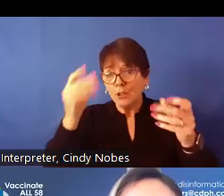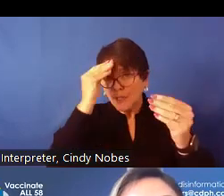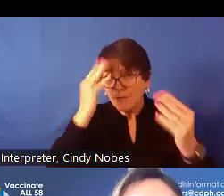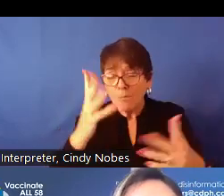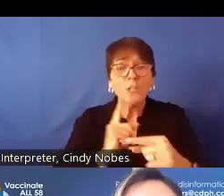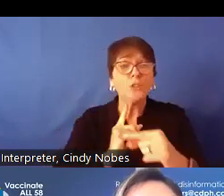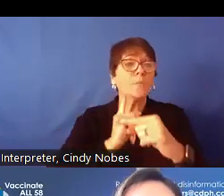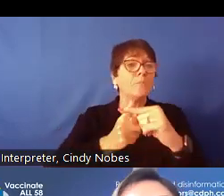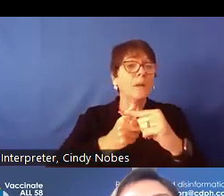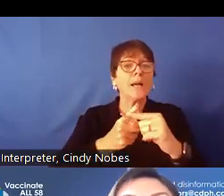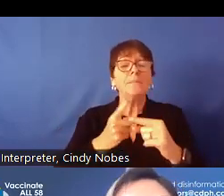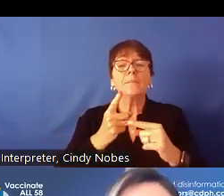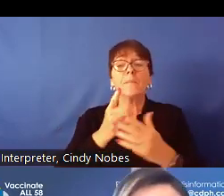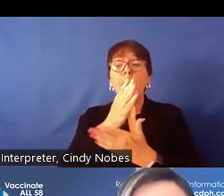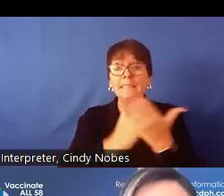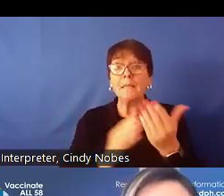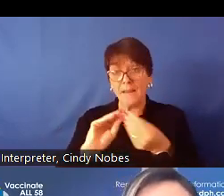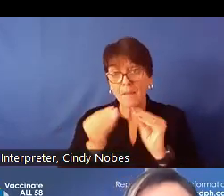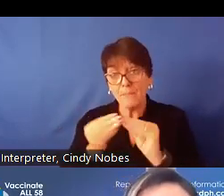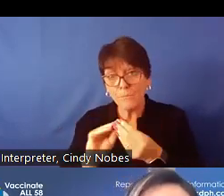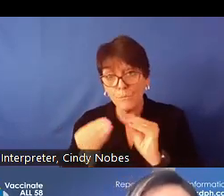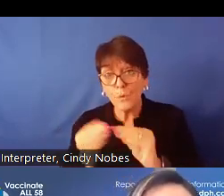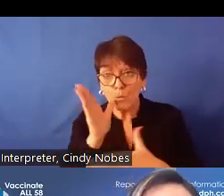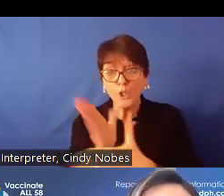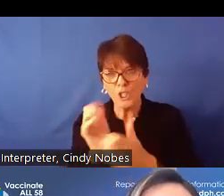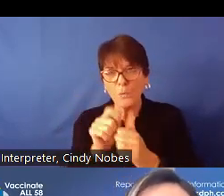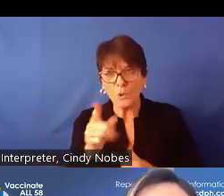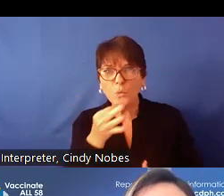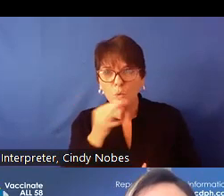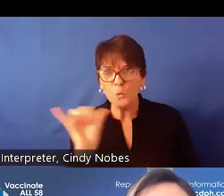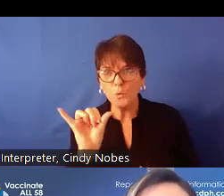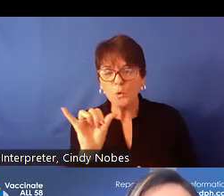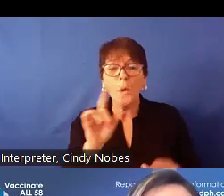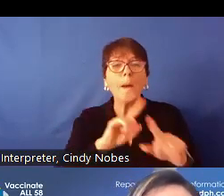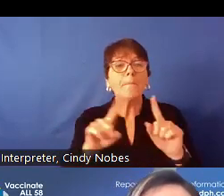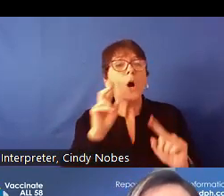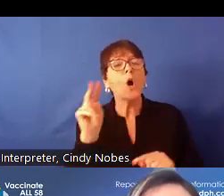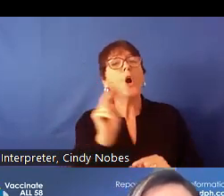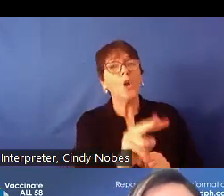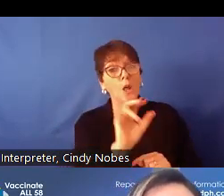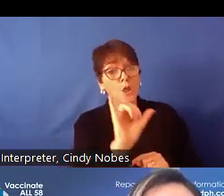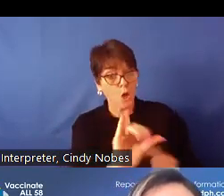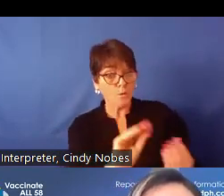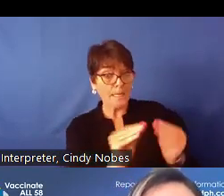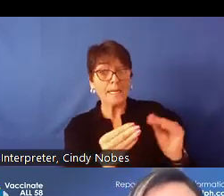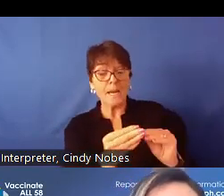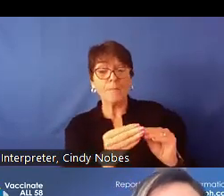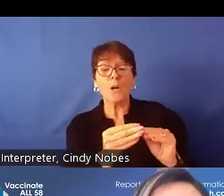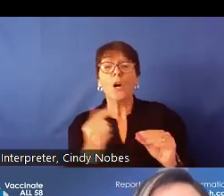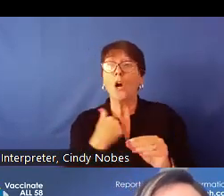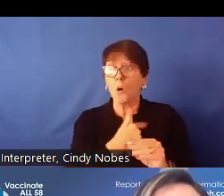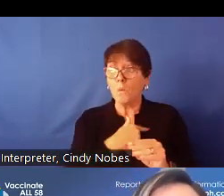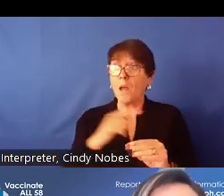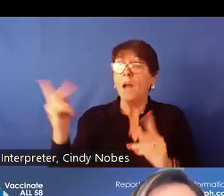well as some numbers that we'll share with you shortly. But a quick at a glance, these numbers were captured